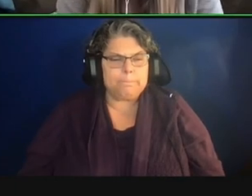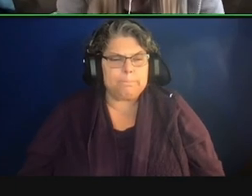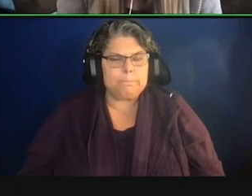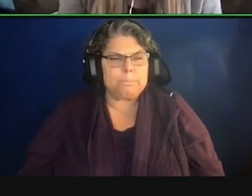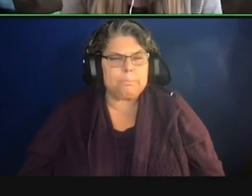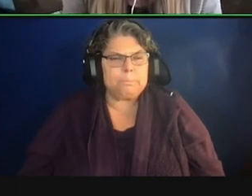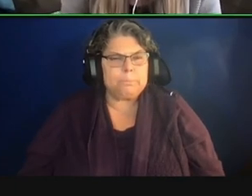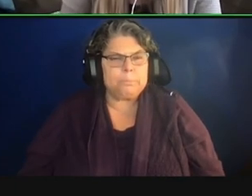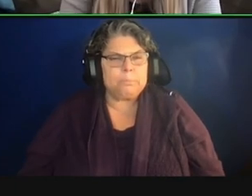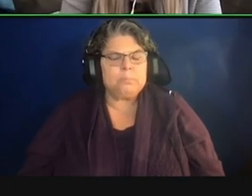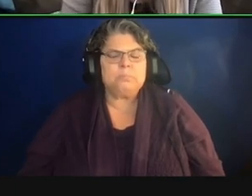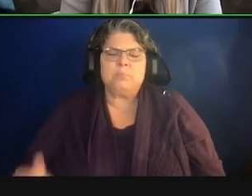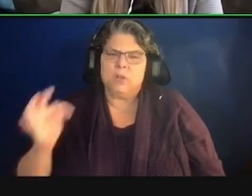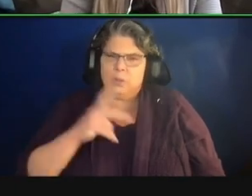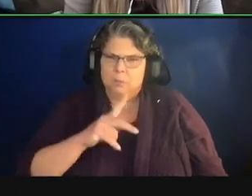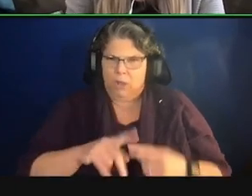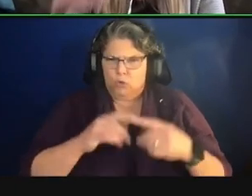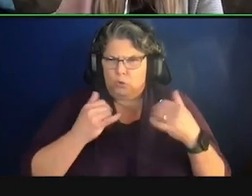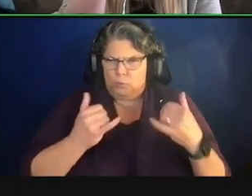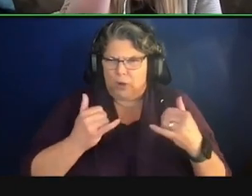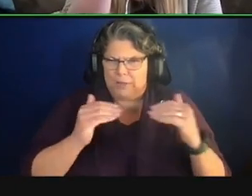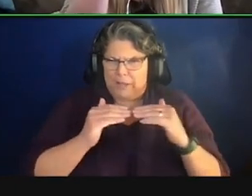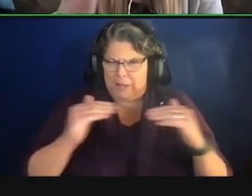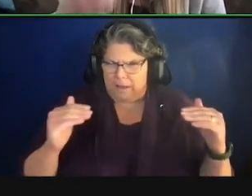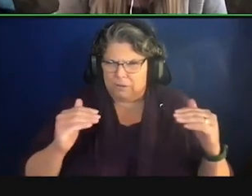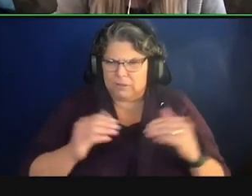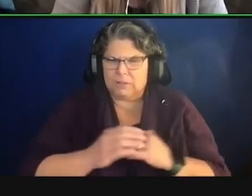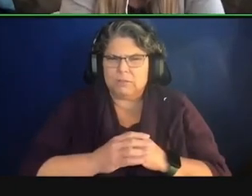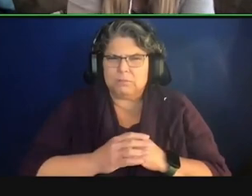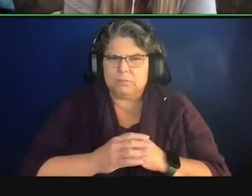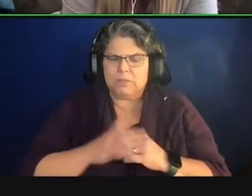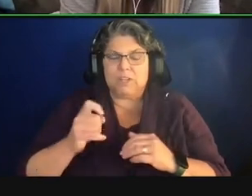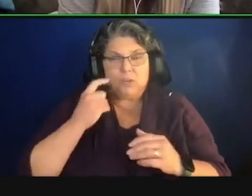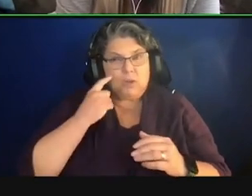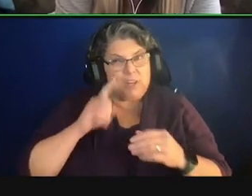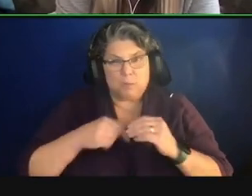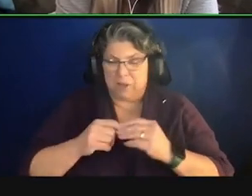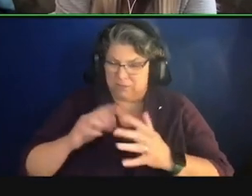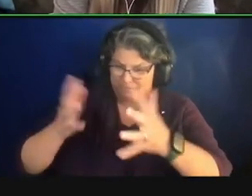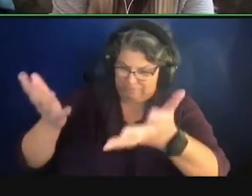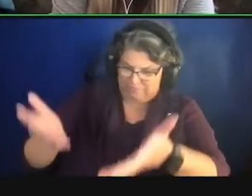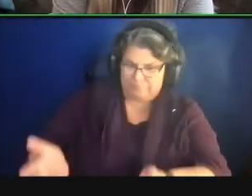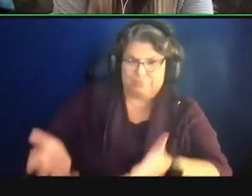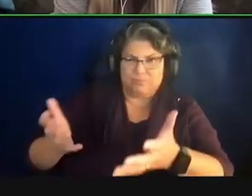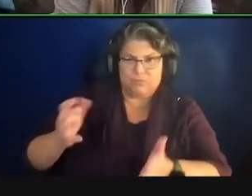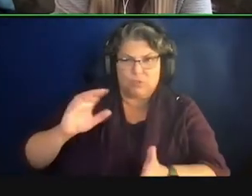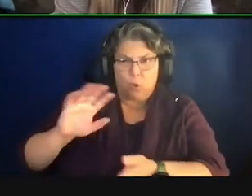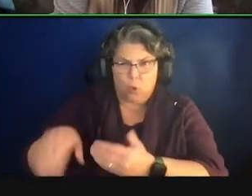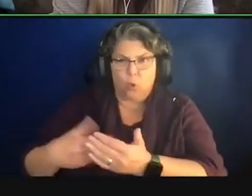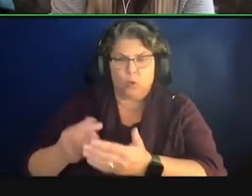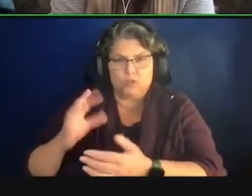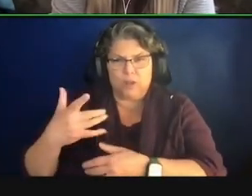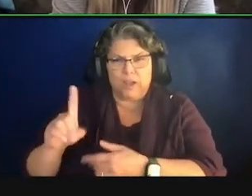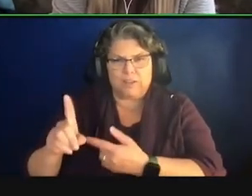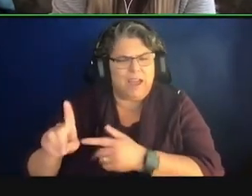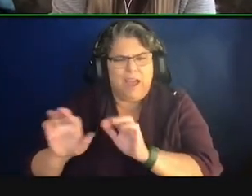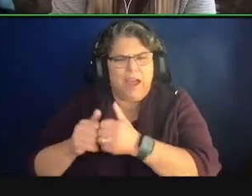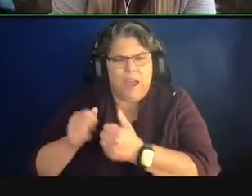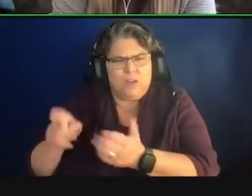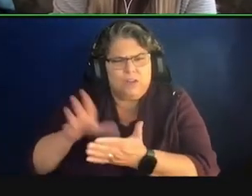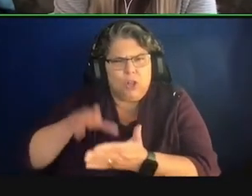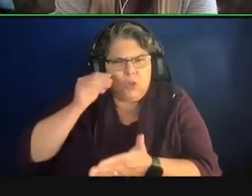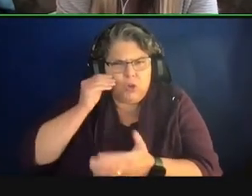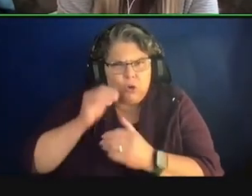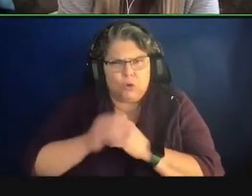Okay, so back to present levels. We should be considering the whole child. We're looking at how does a child learn? We're going to start